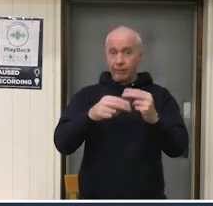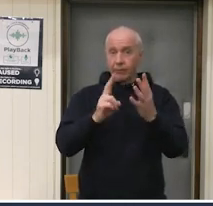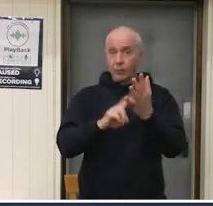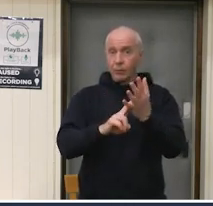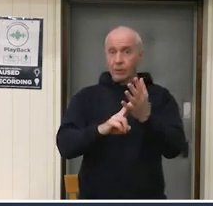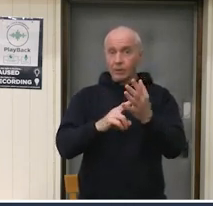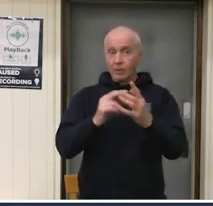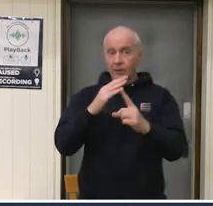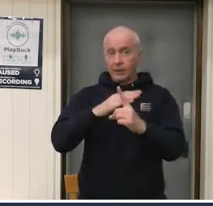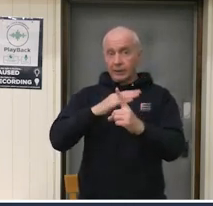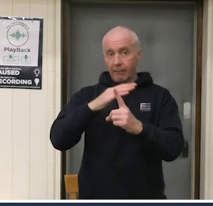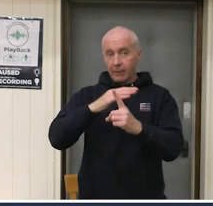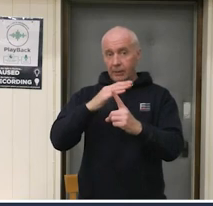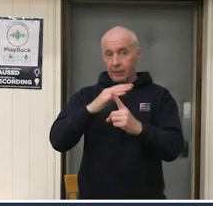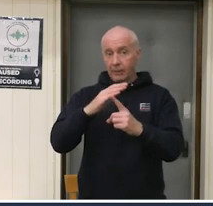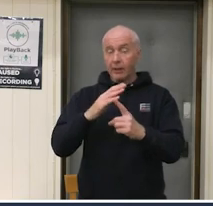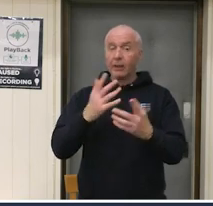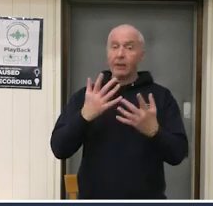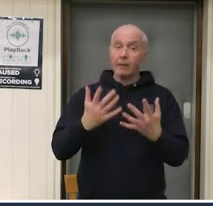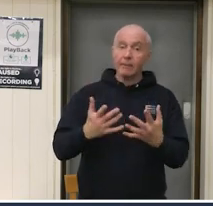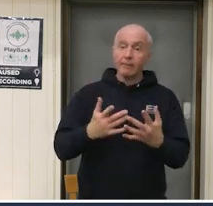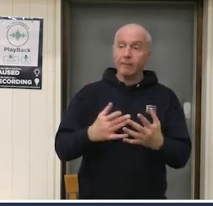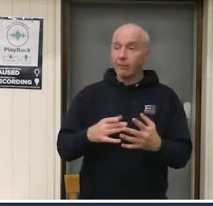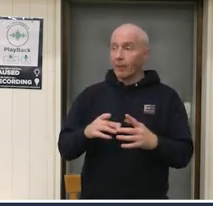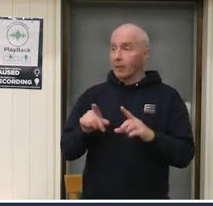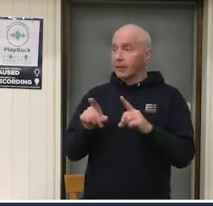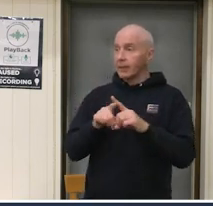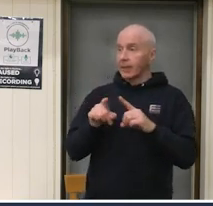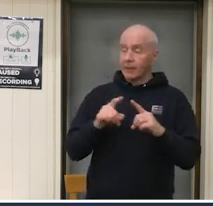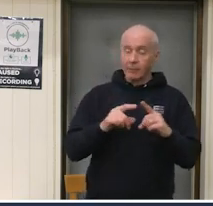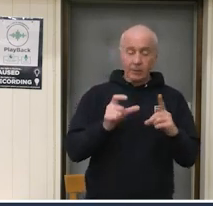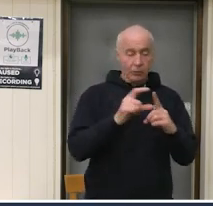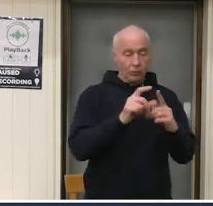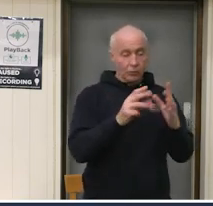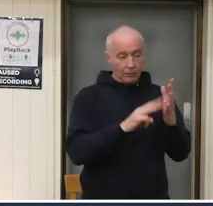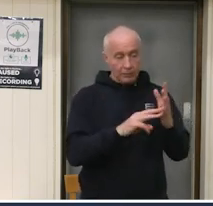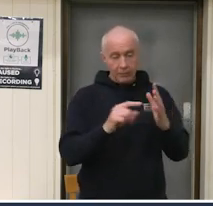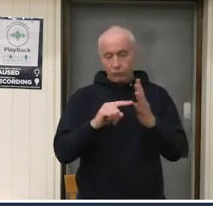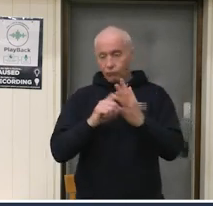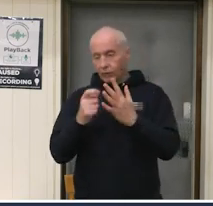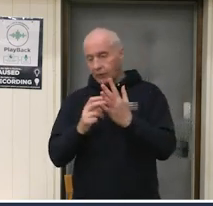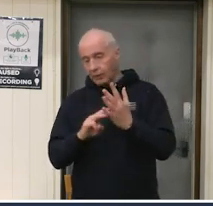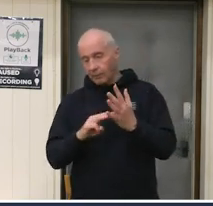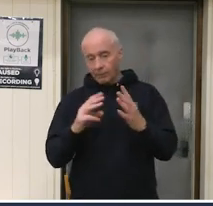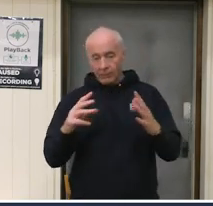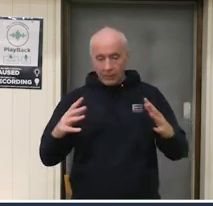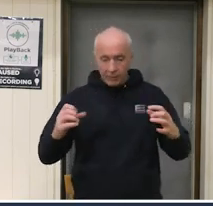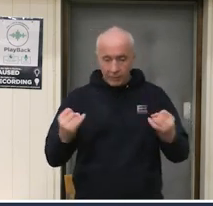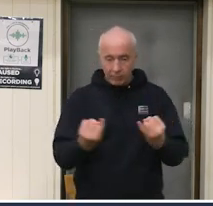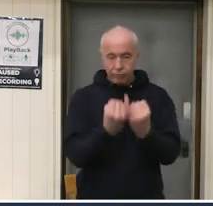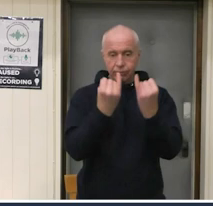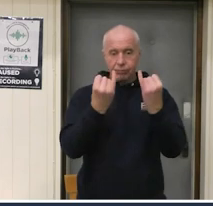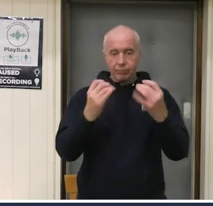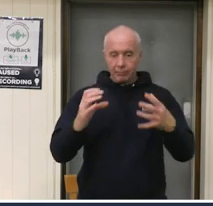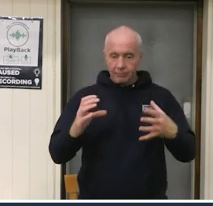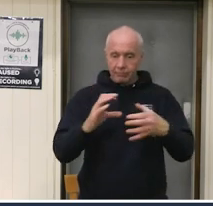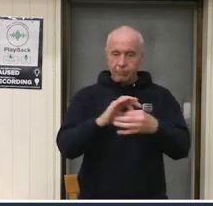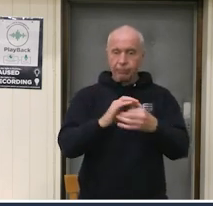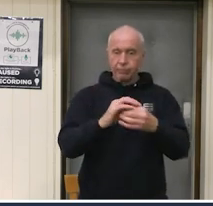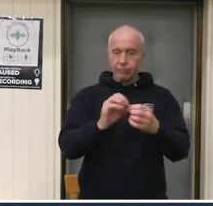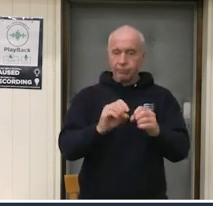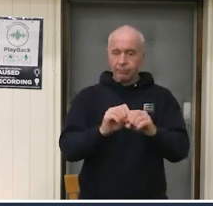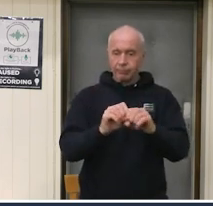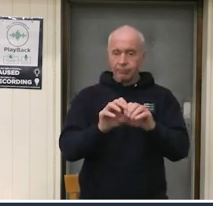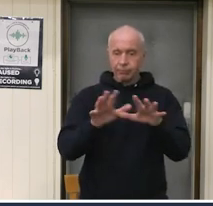then, as you've seen in the reactions between the deuterium and tritium, you produce the neutrons and an alpha particle. That